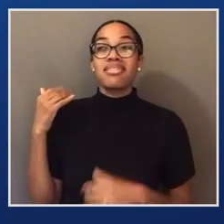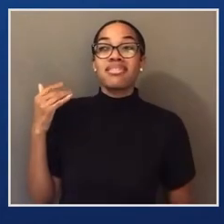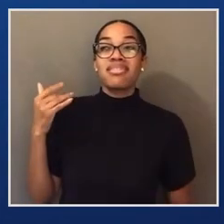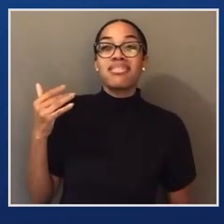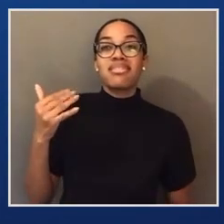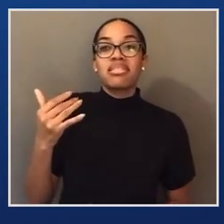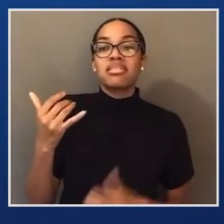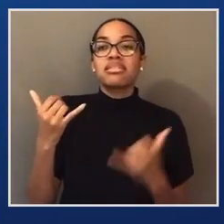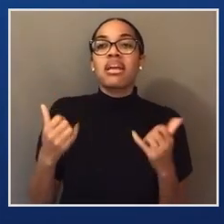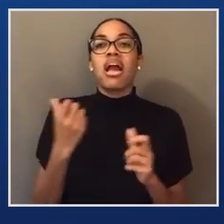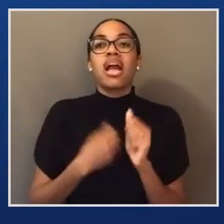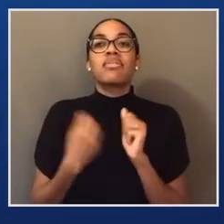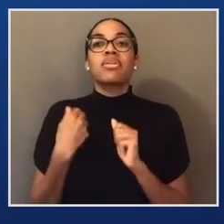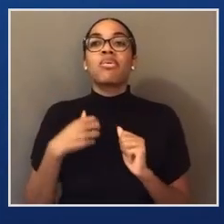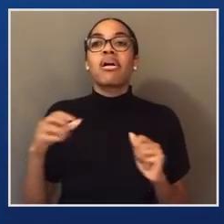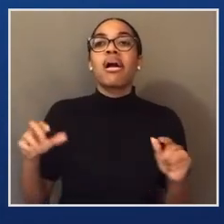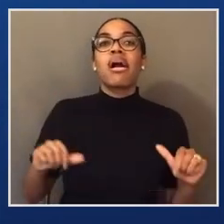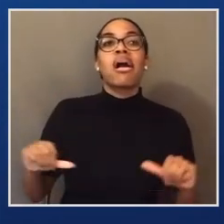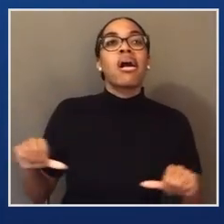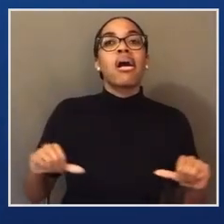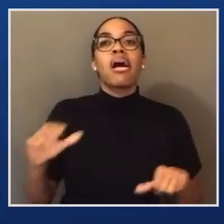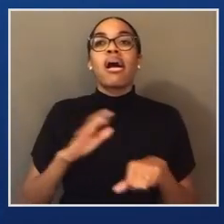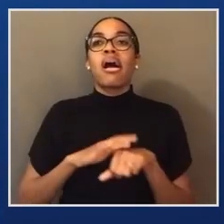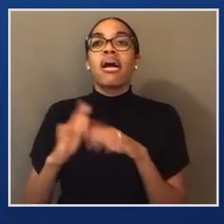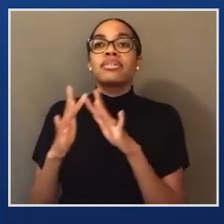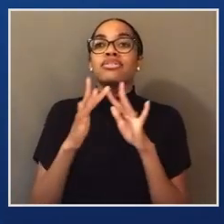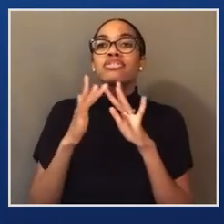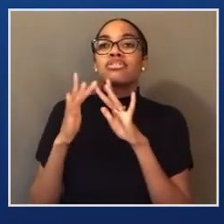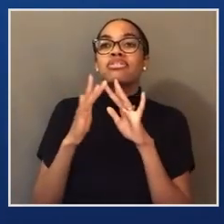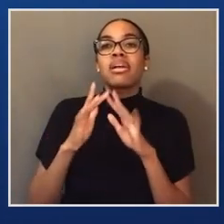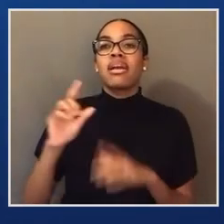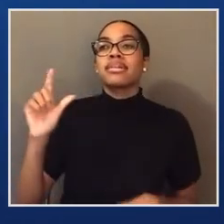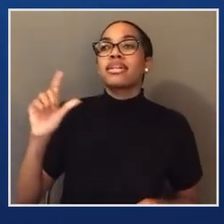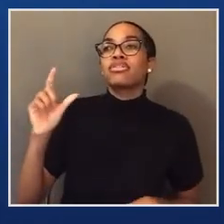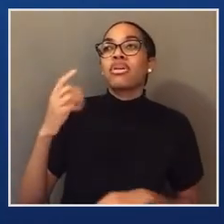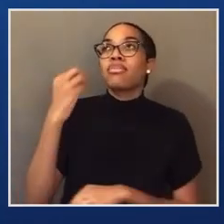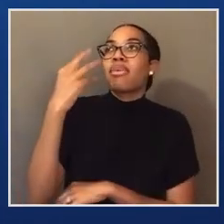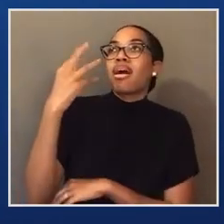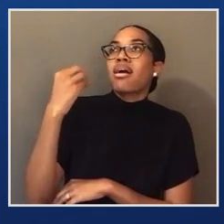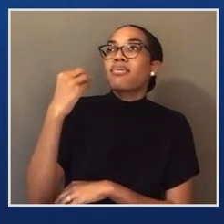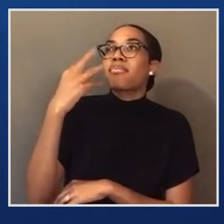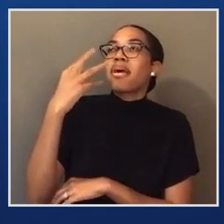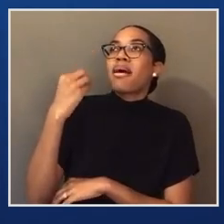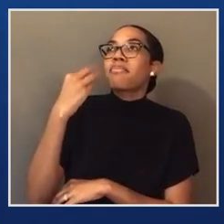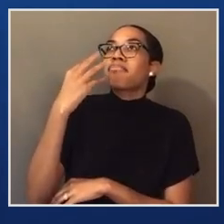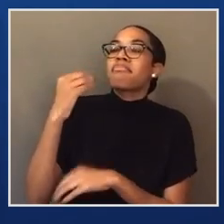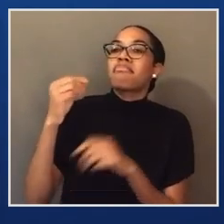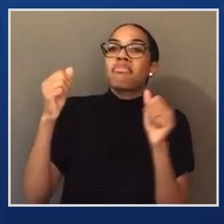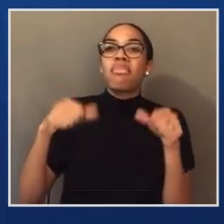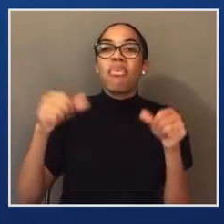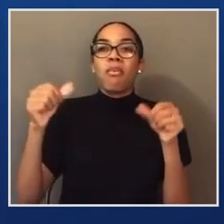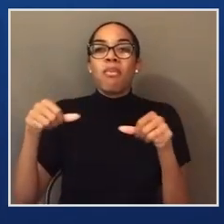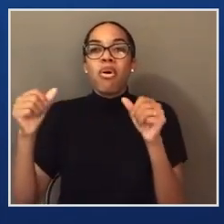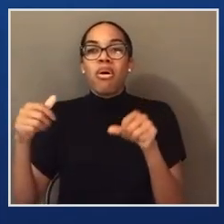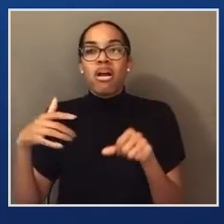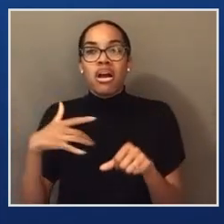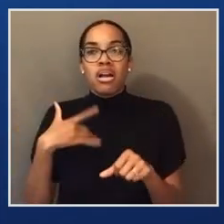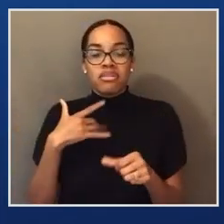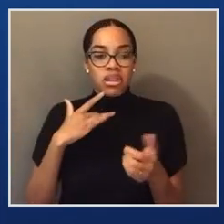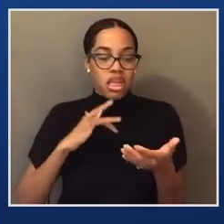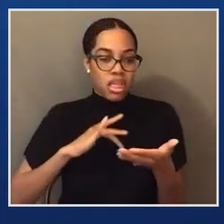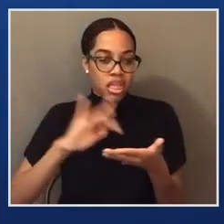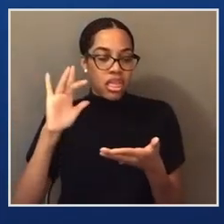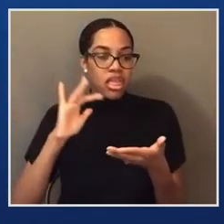being forgotten, so this troll show we plotting. Sitting on this phone for hours, felt my brain getting rotten. But I could less, dog,